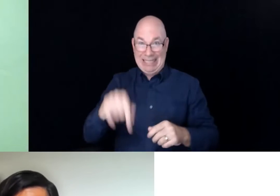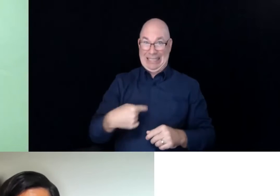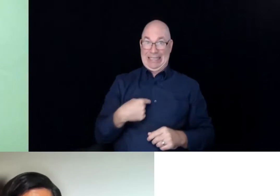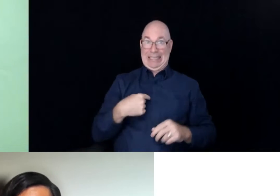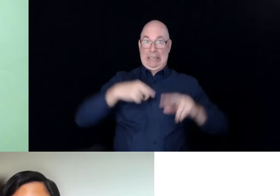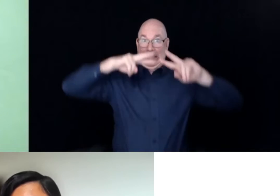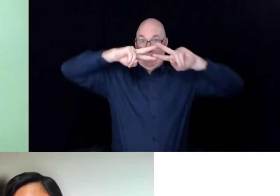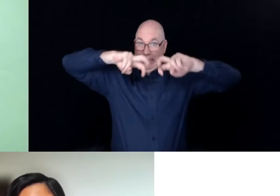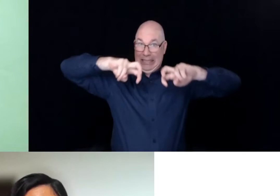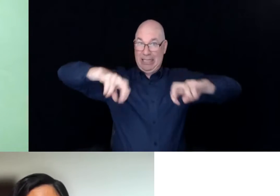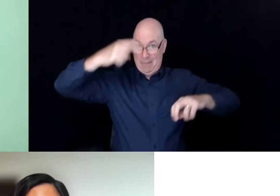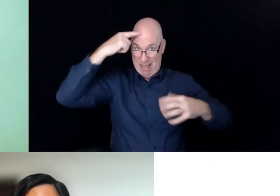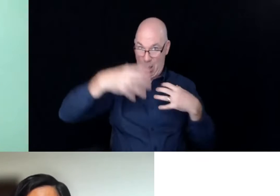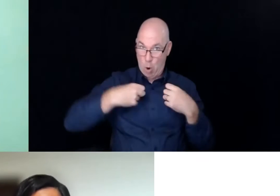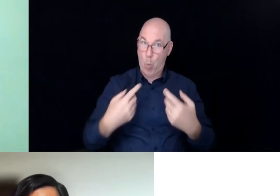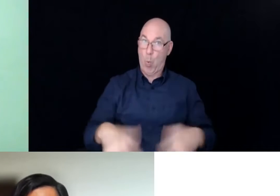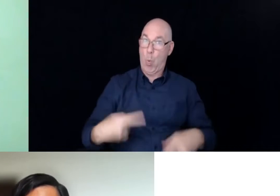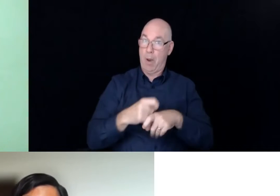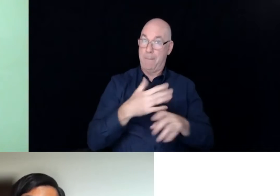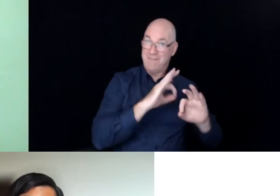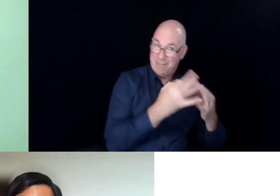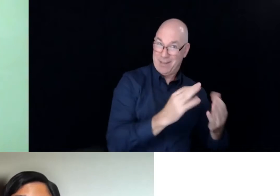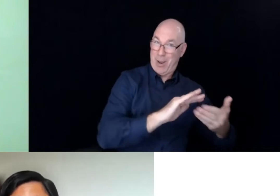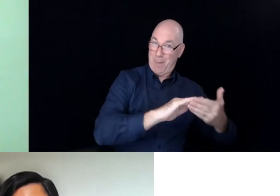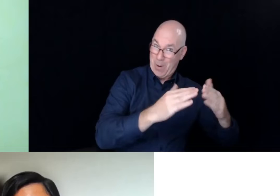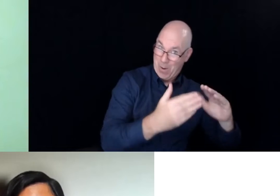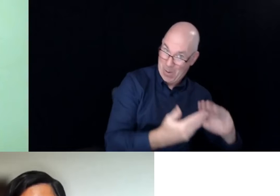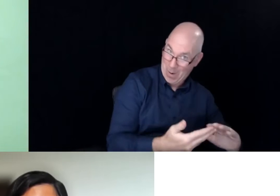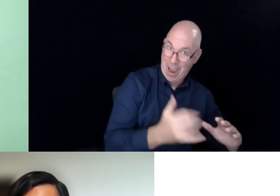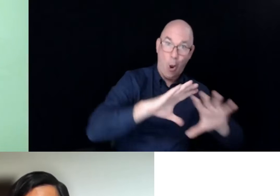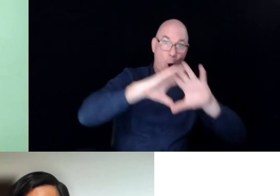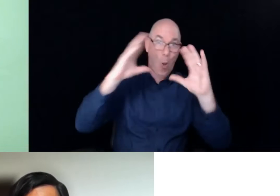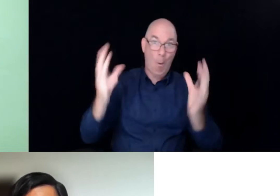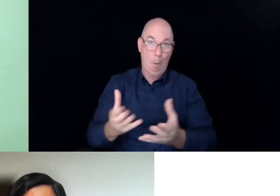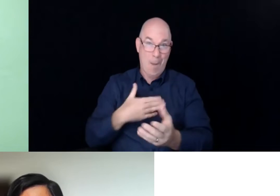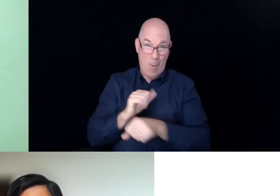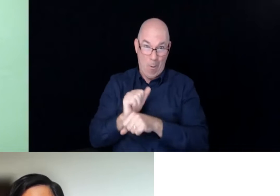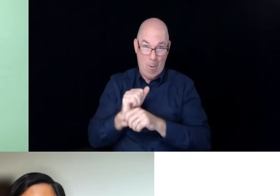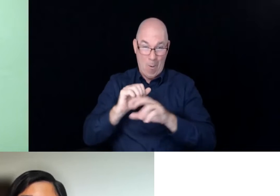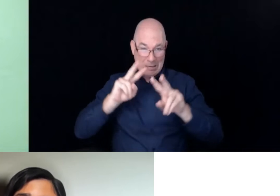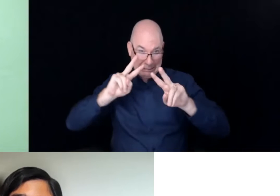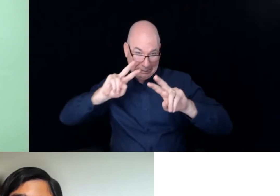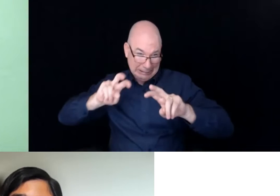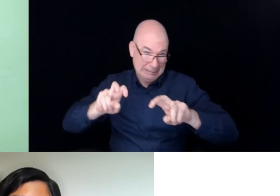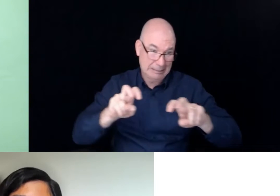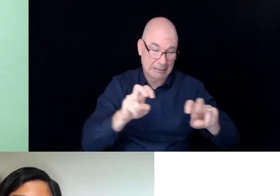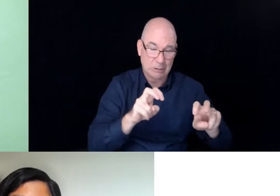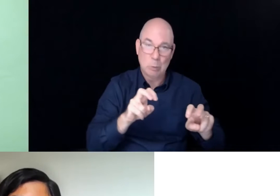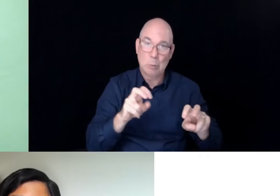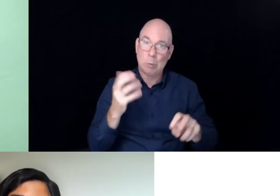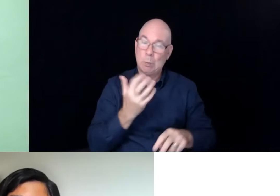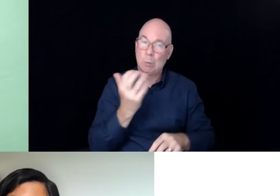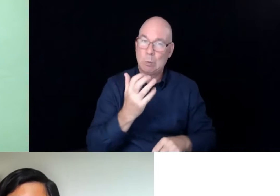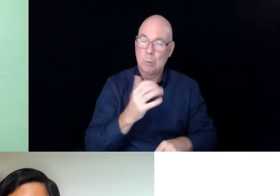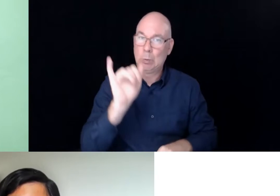mental health in my family, in my community, and now even more globally through my work. I started on this